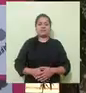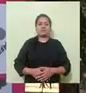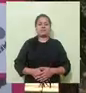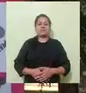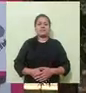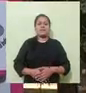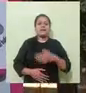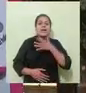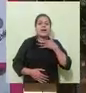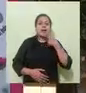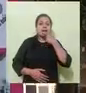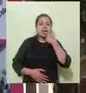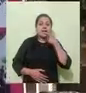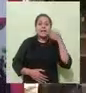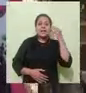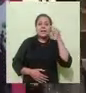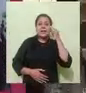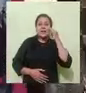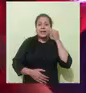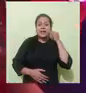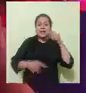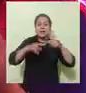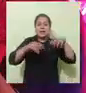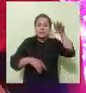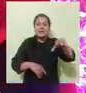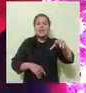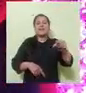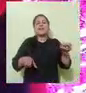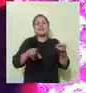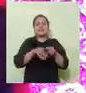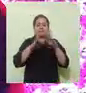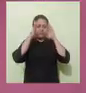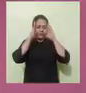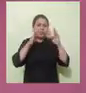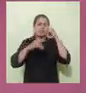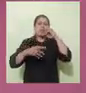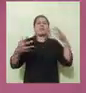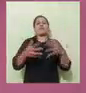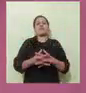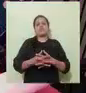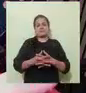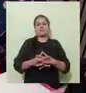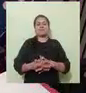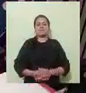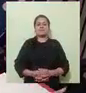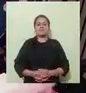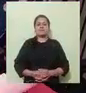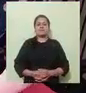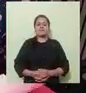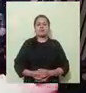it. Pink Booth is ECI's dedication and implementation for women